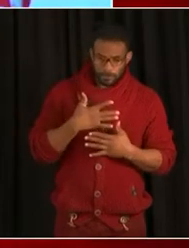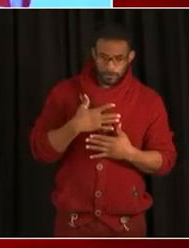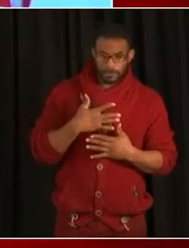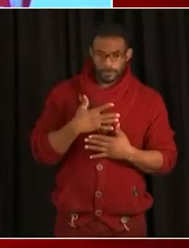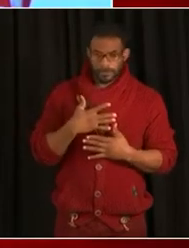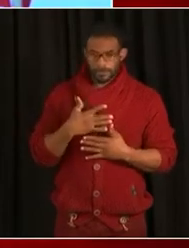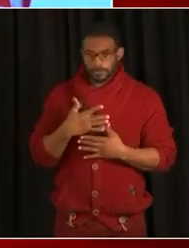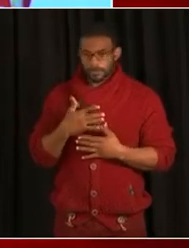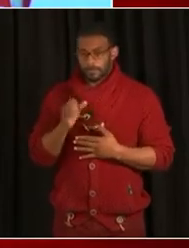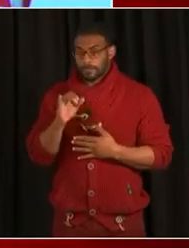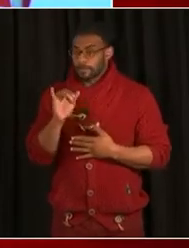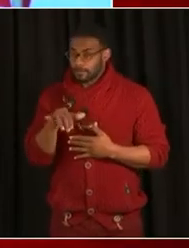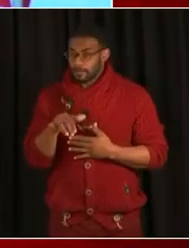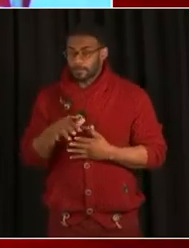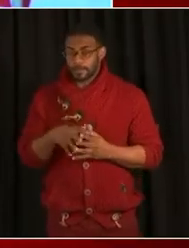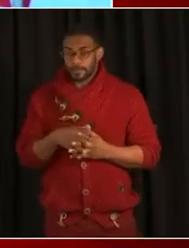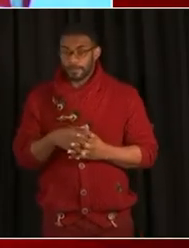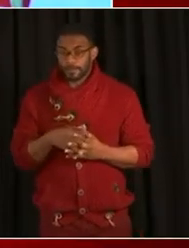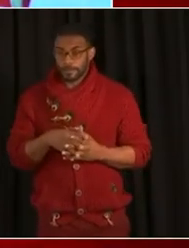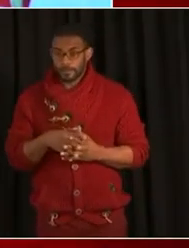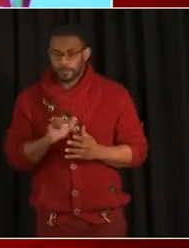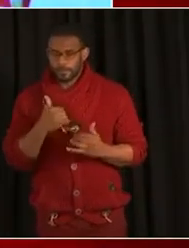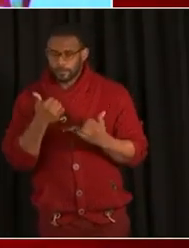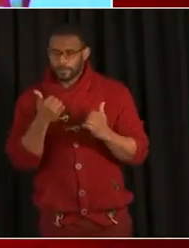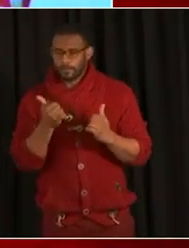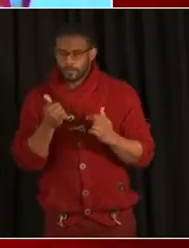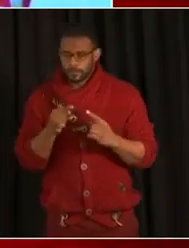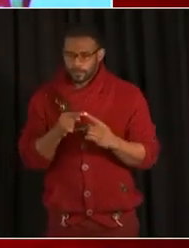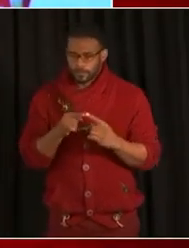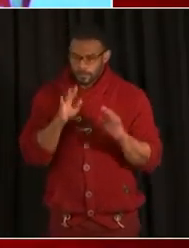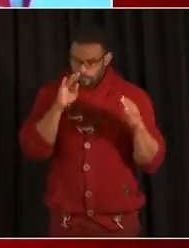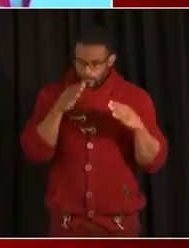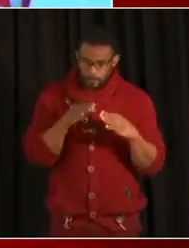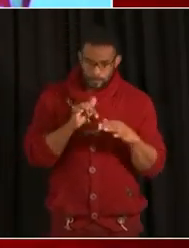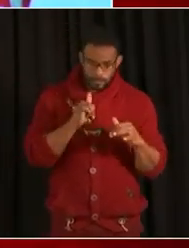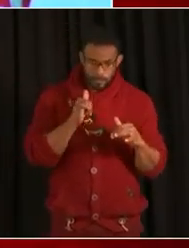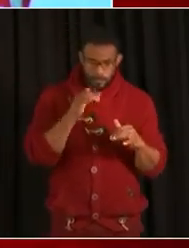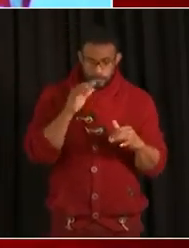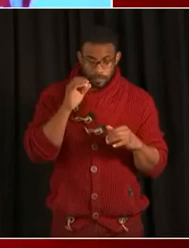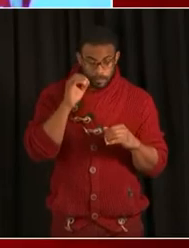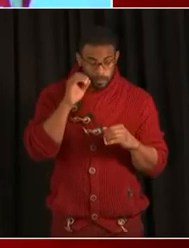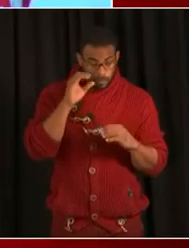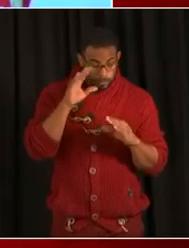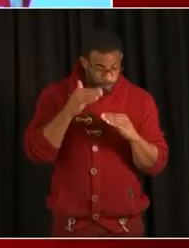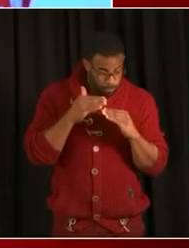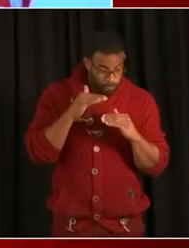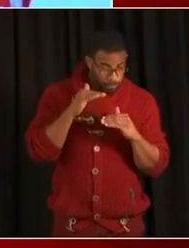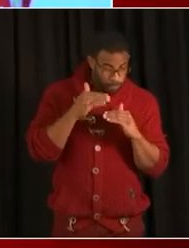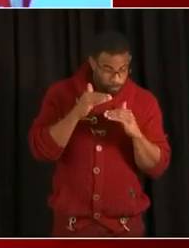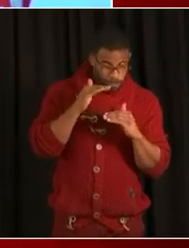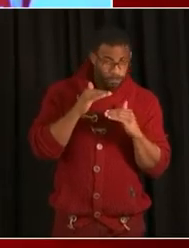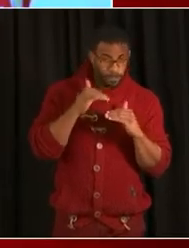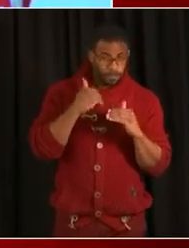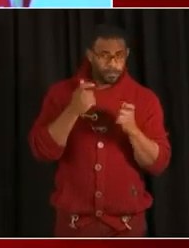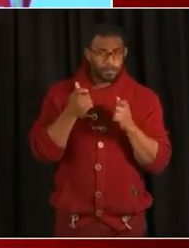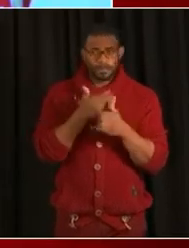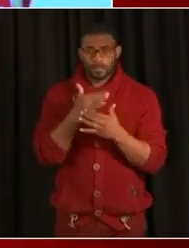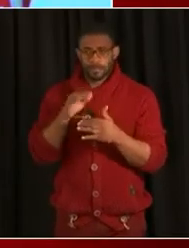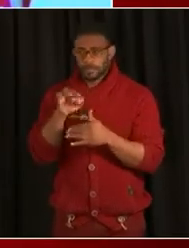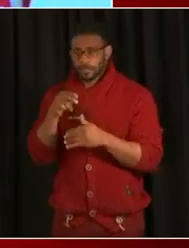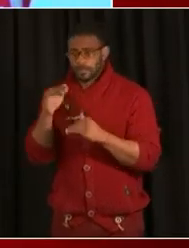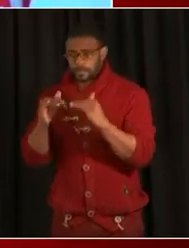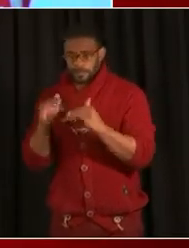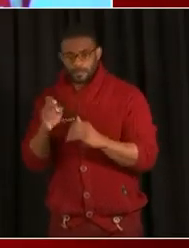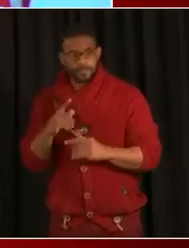breathe. So that's what I'm trying to focus on as I sleep with one eye open and we manage everything to our cash